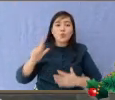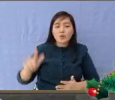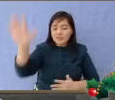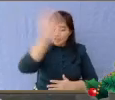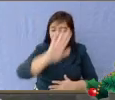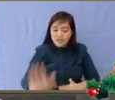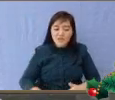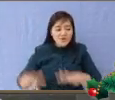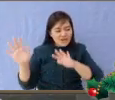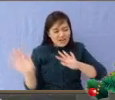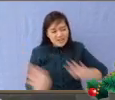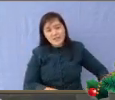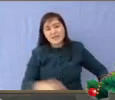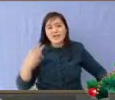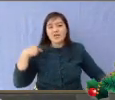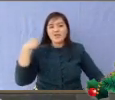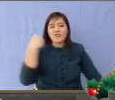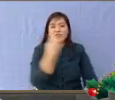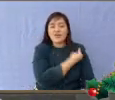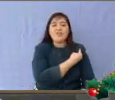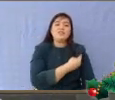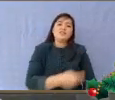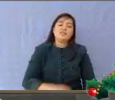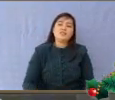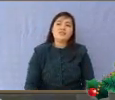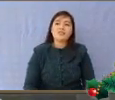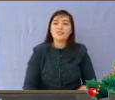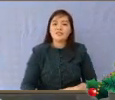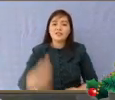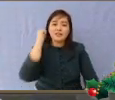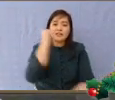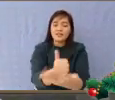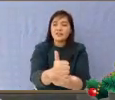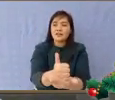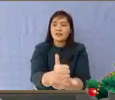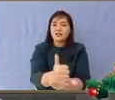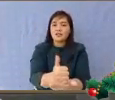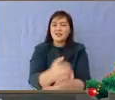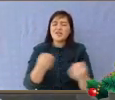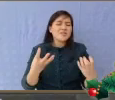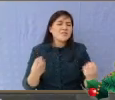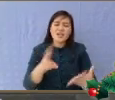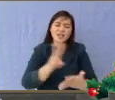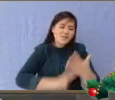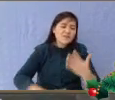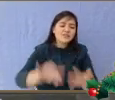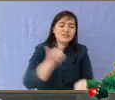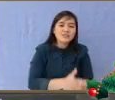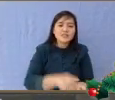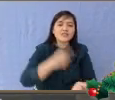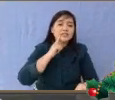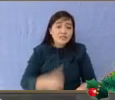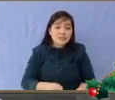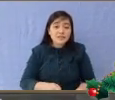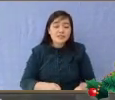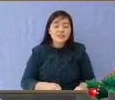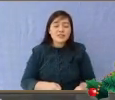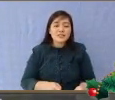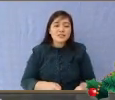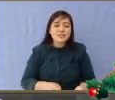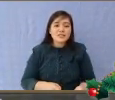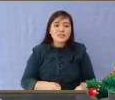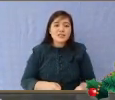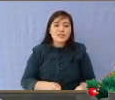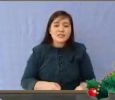lamang po, i-establish natin yung pananampalataya natin sa Diyos. Pero kapatid, I believe those promises, those verses na kinote ko sa